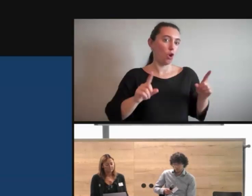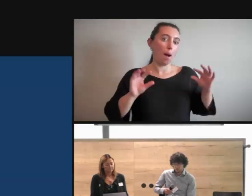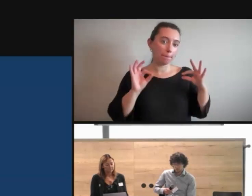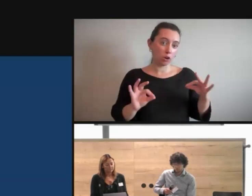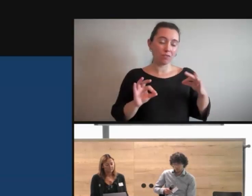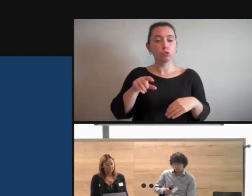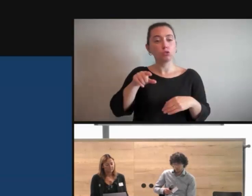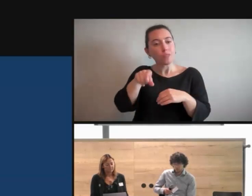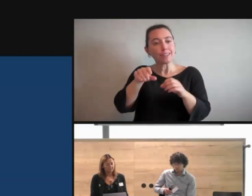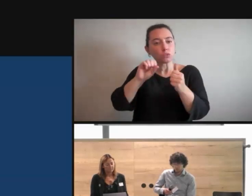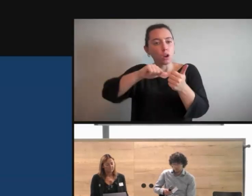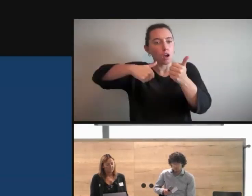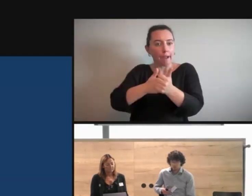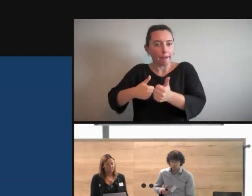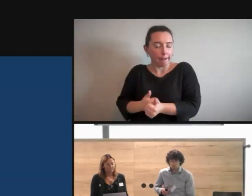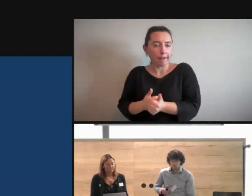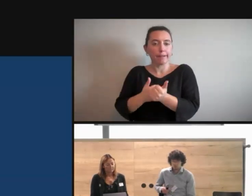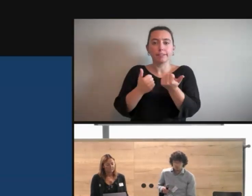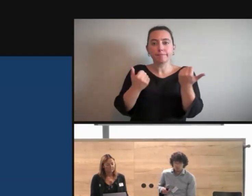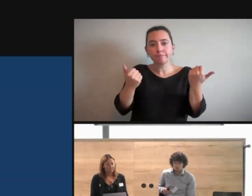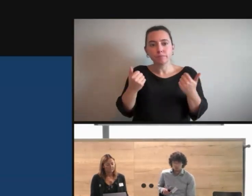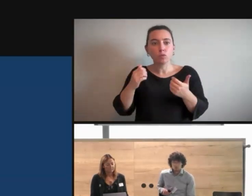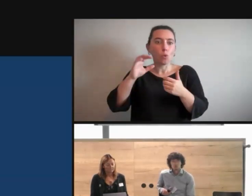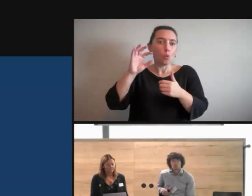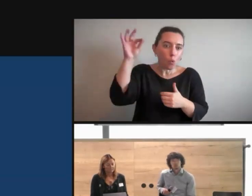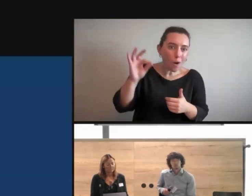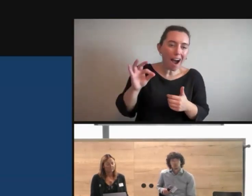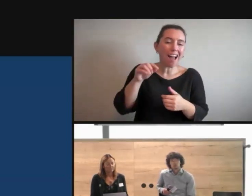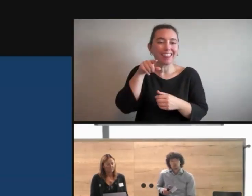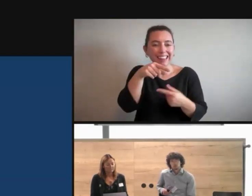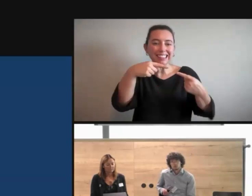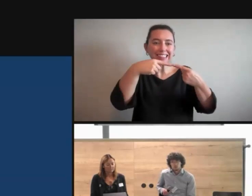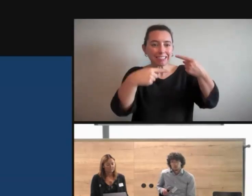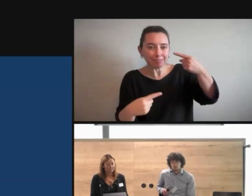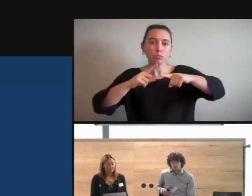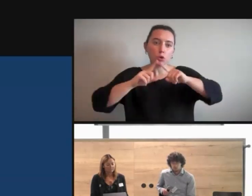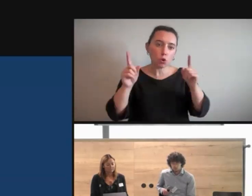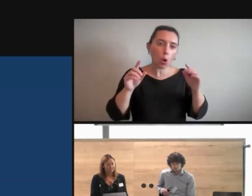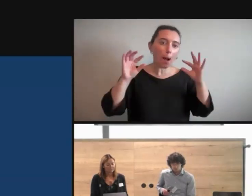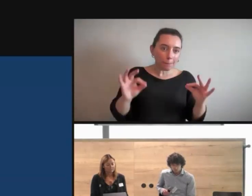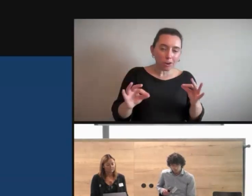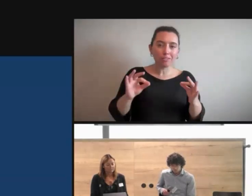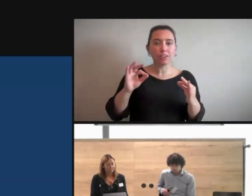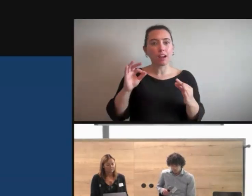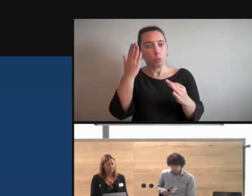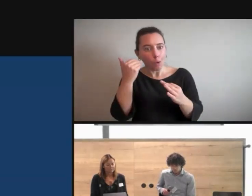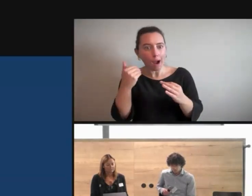rationale for what may be considered non-conformance. Thankfully, mobile platforms like